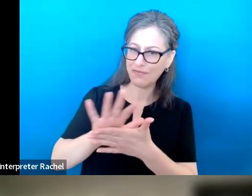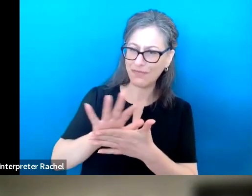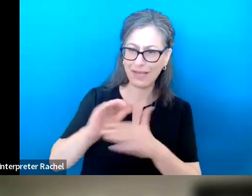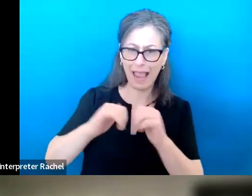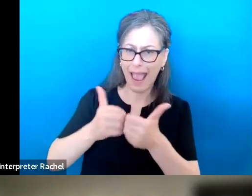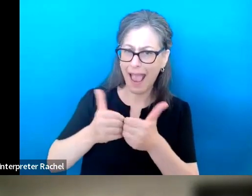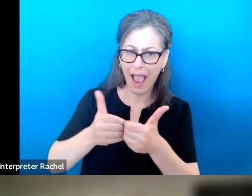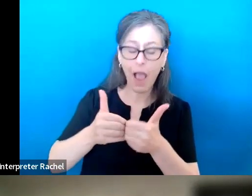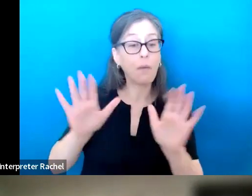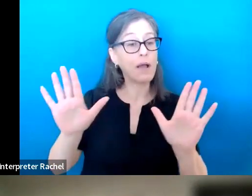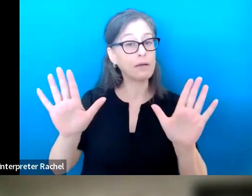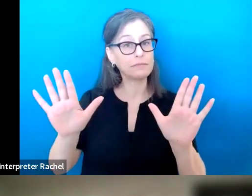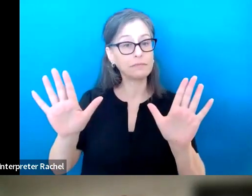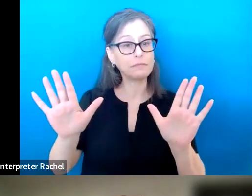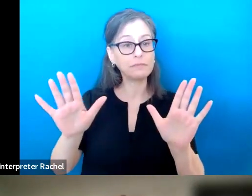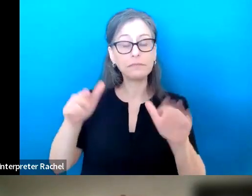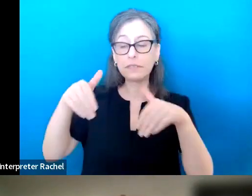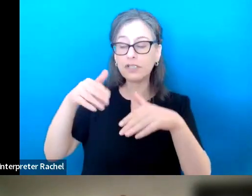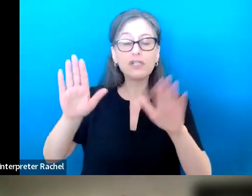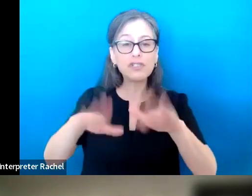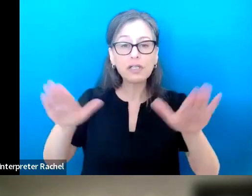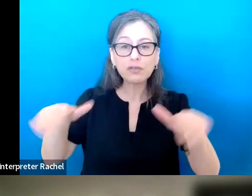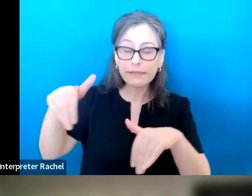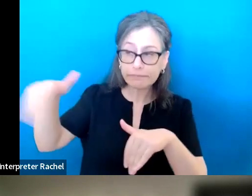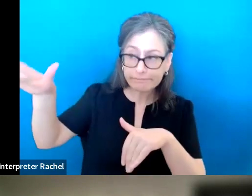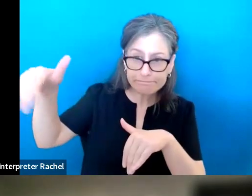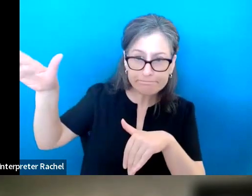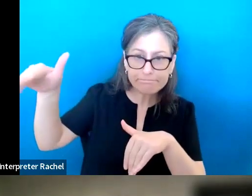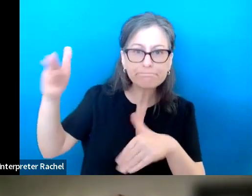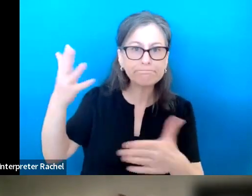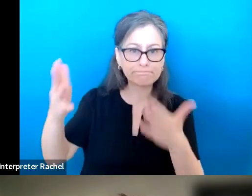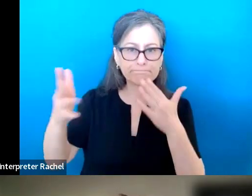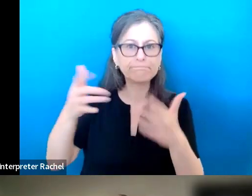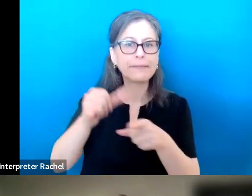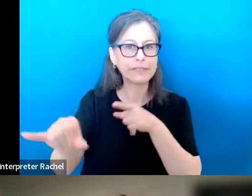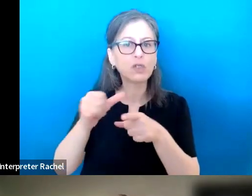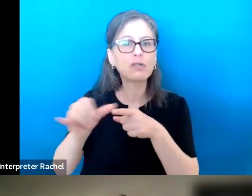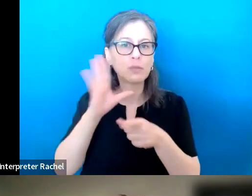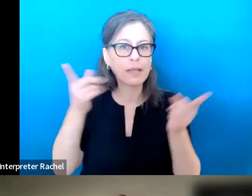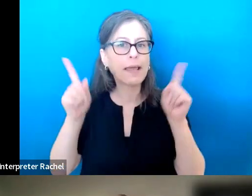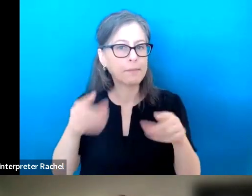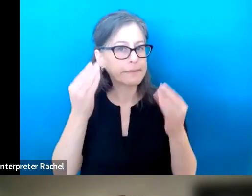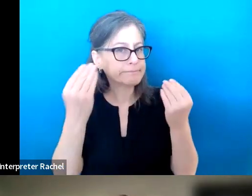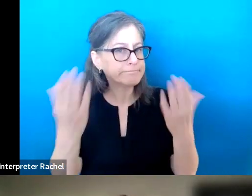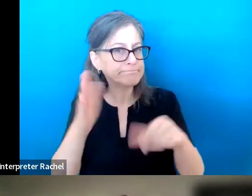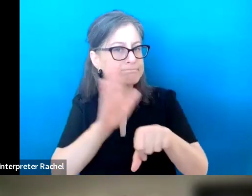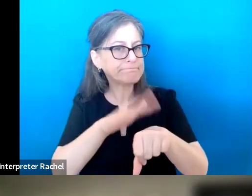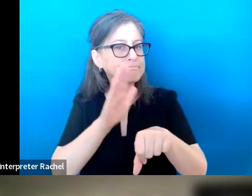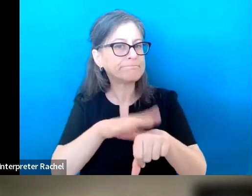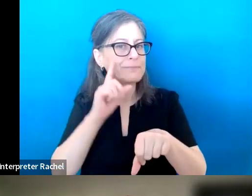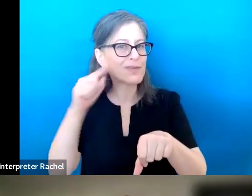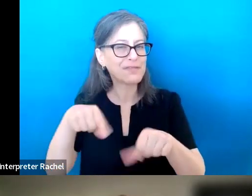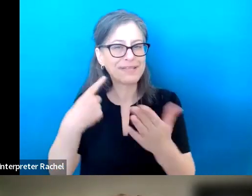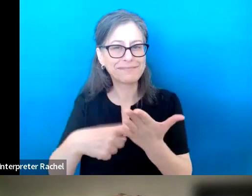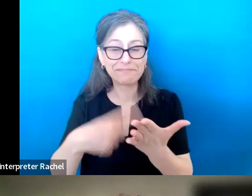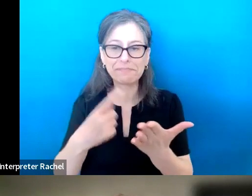my God. Oh, and note, send the children out of the room. There may be a lot of swearing and curse words in this discussion. But